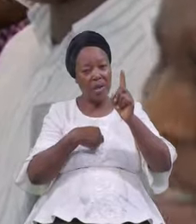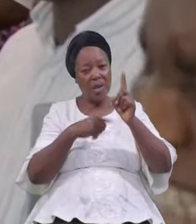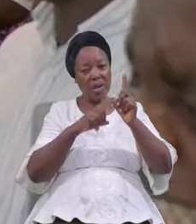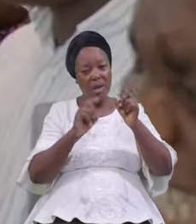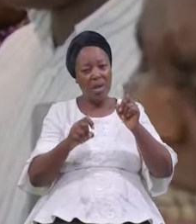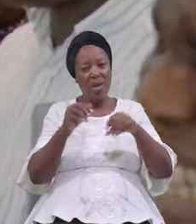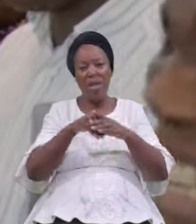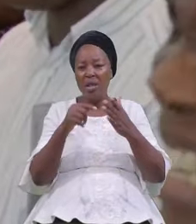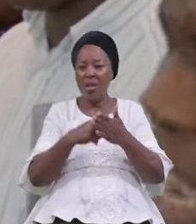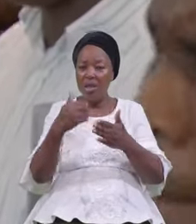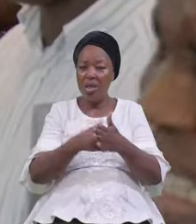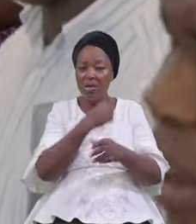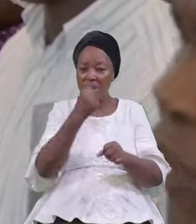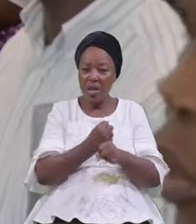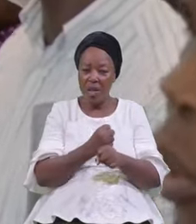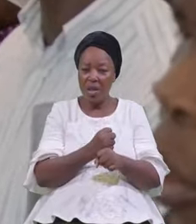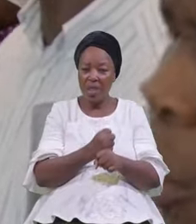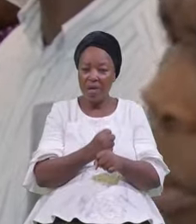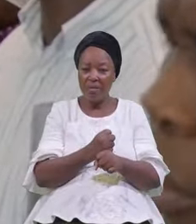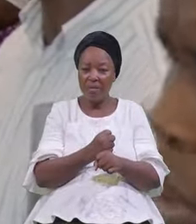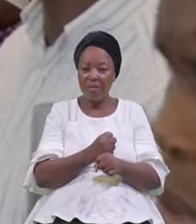in this new year? Lovest thou Christ